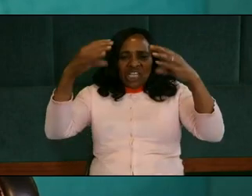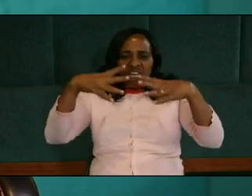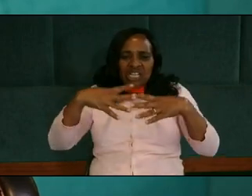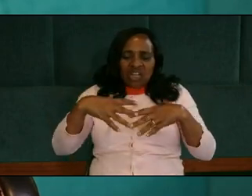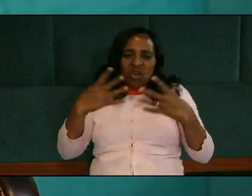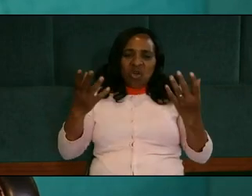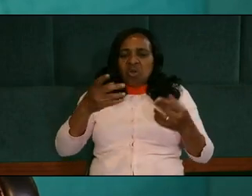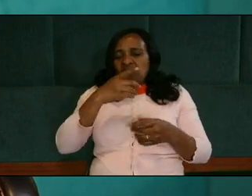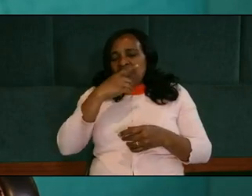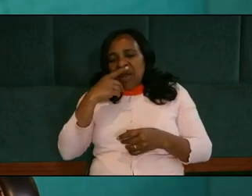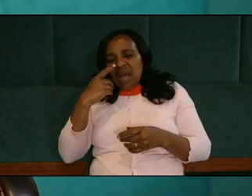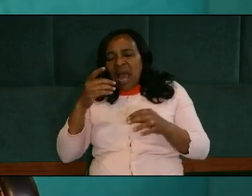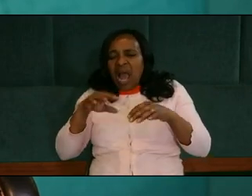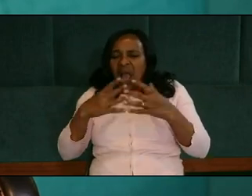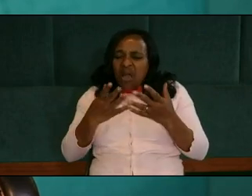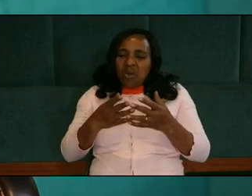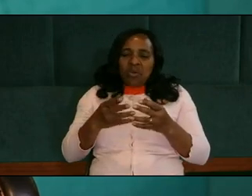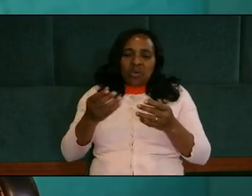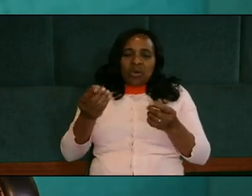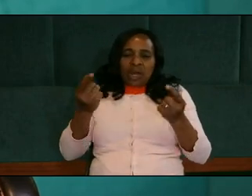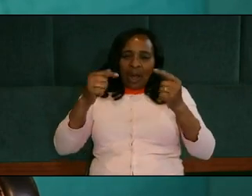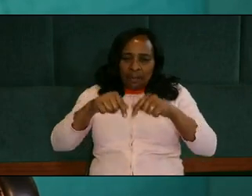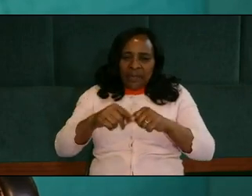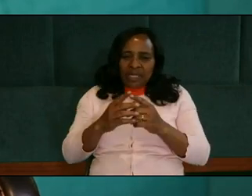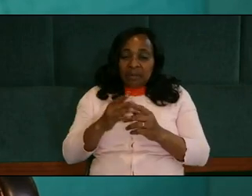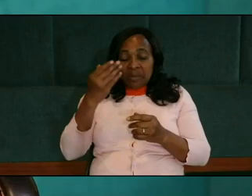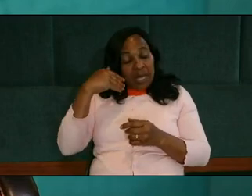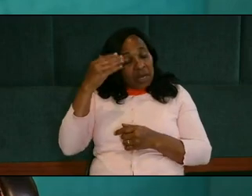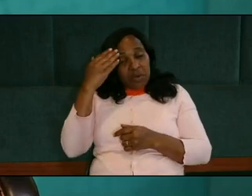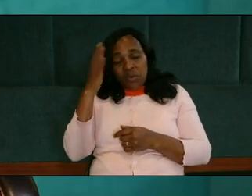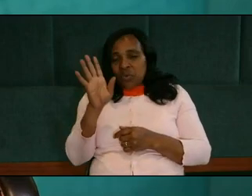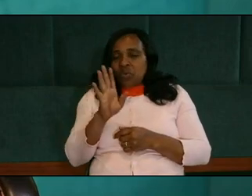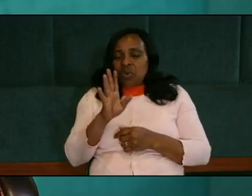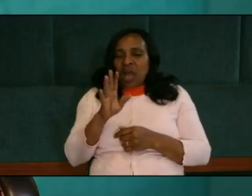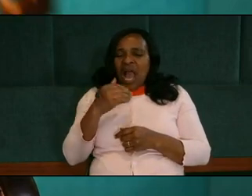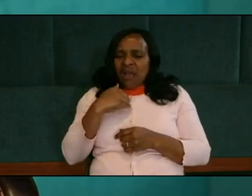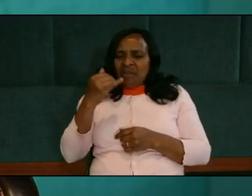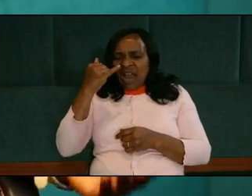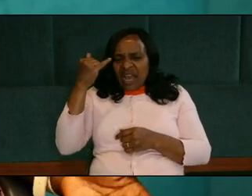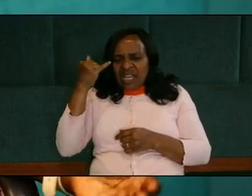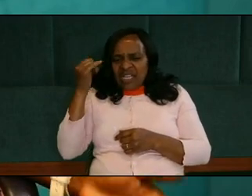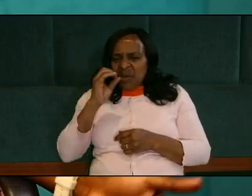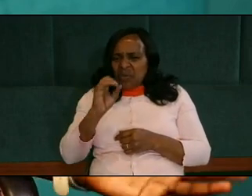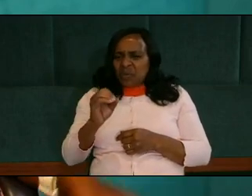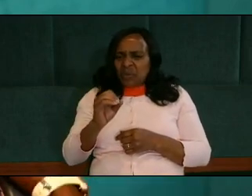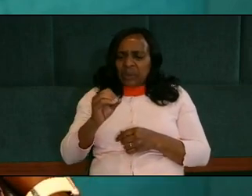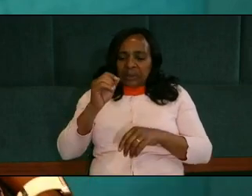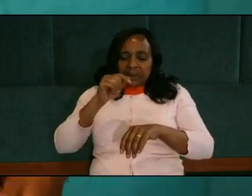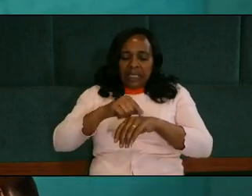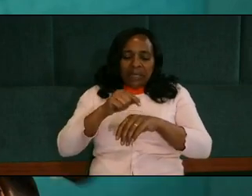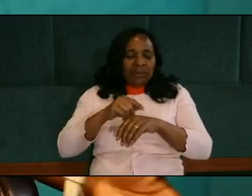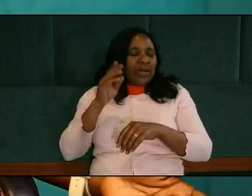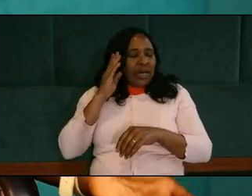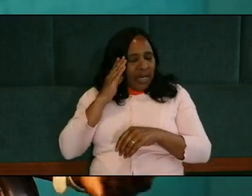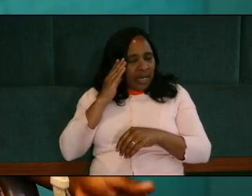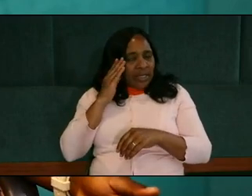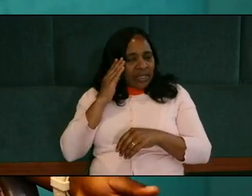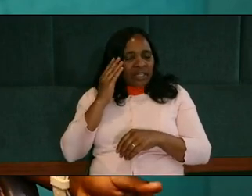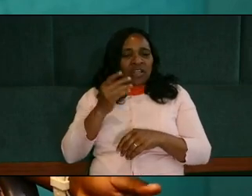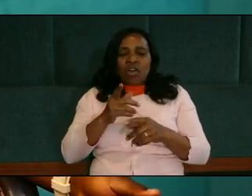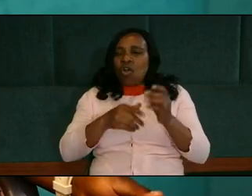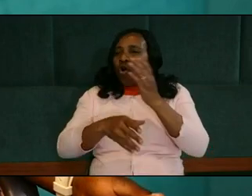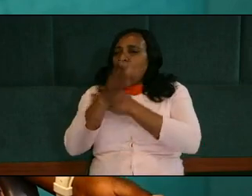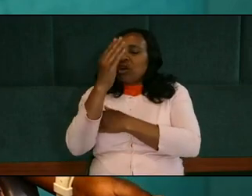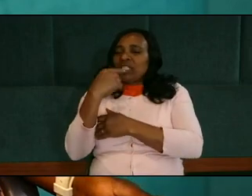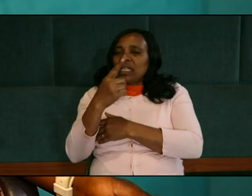there are clouds? Or is it supposed to be there when, I don't know. Like, he had no idea, and the moment he heard that God had told him it would rain, he